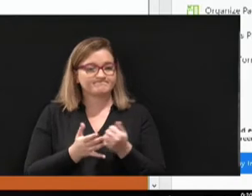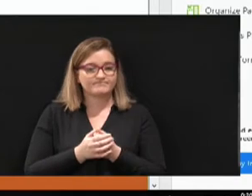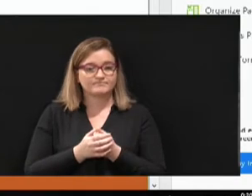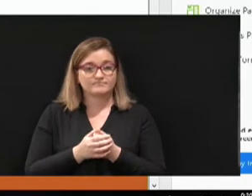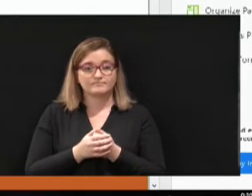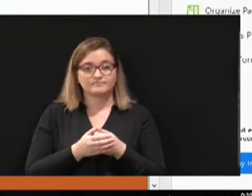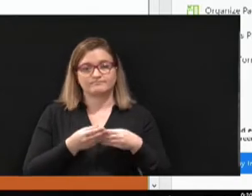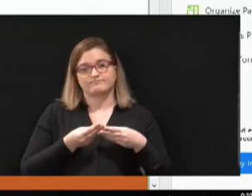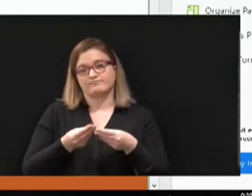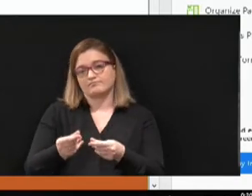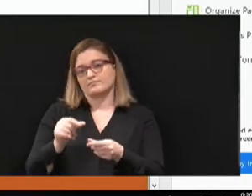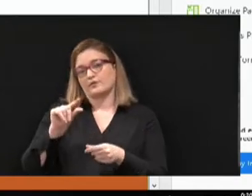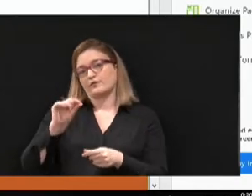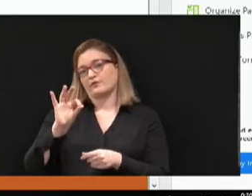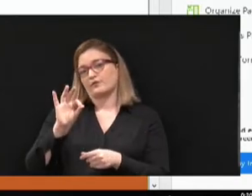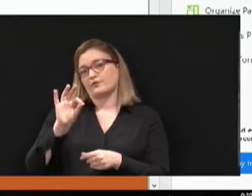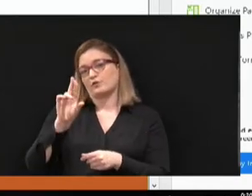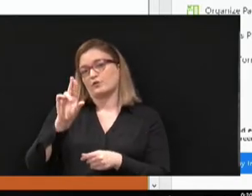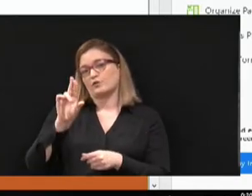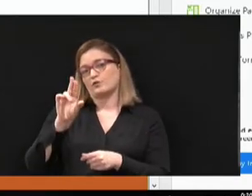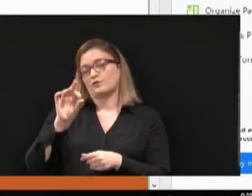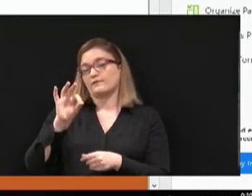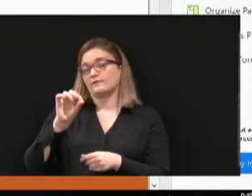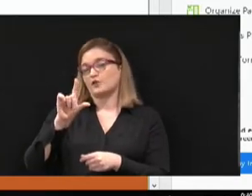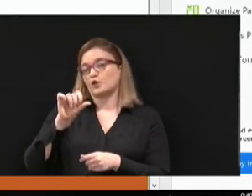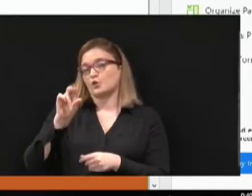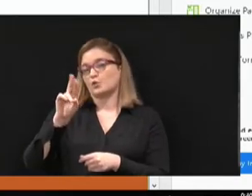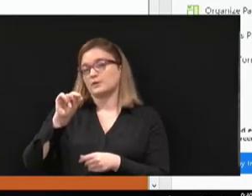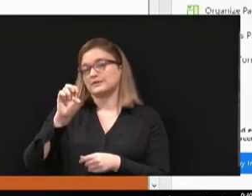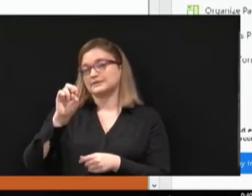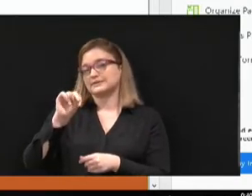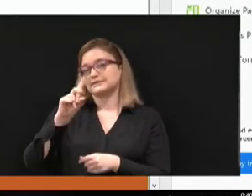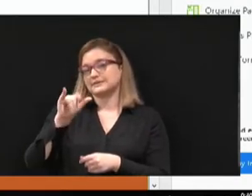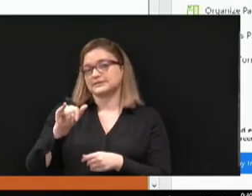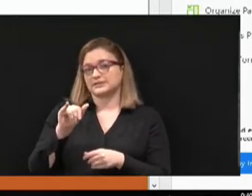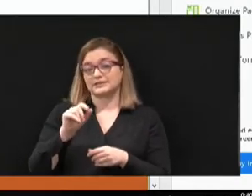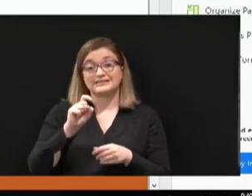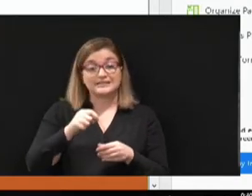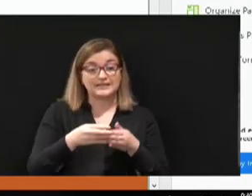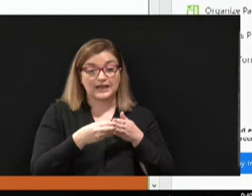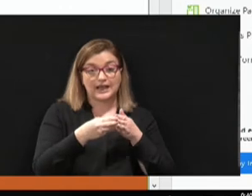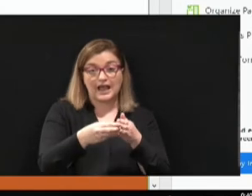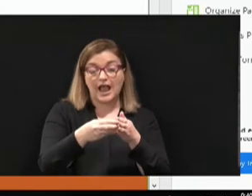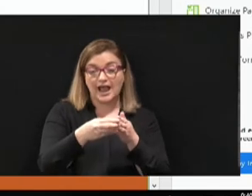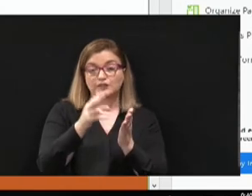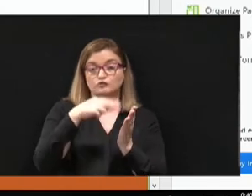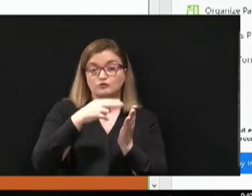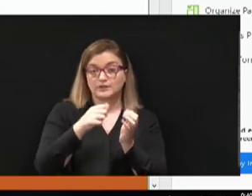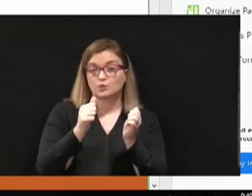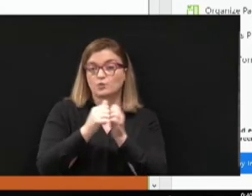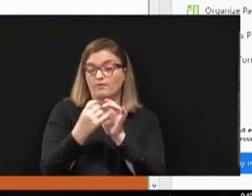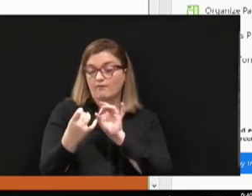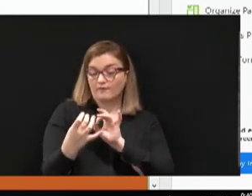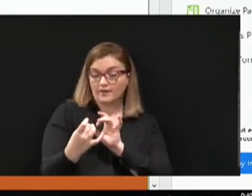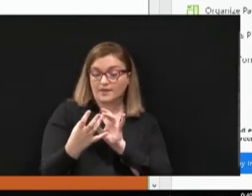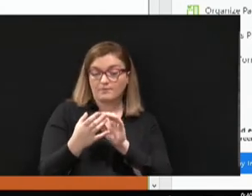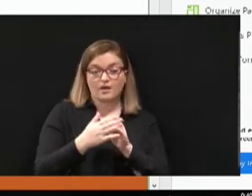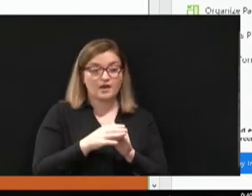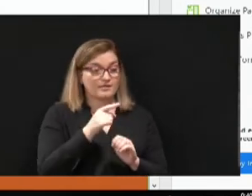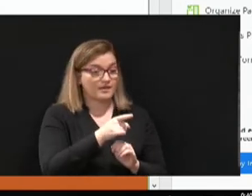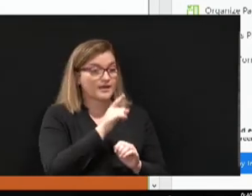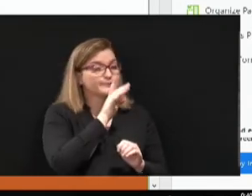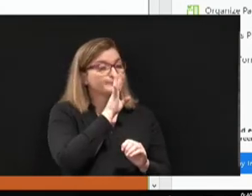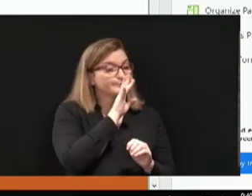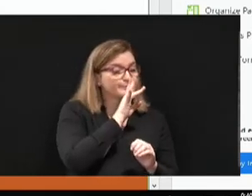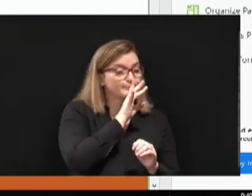Fluency, children benefit from guided oral reading with feedback, reading out loud, having somebody help